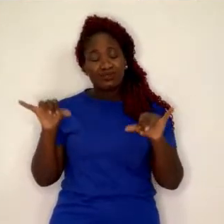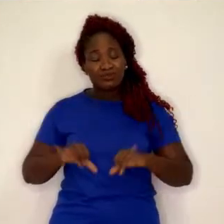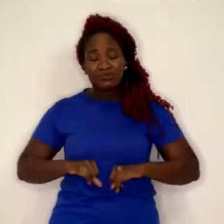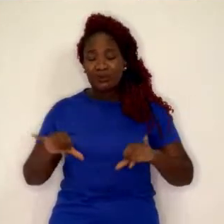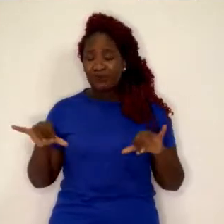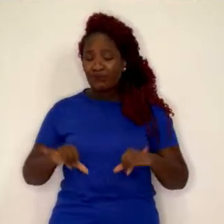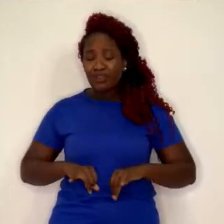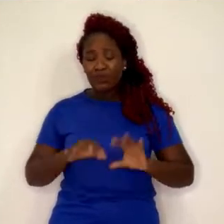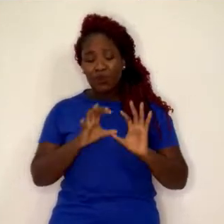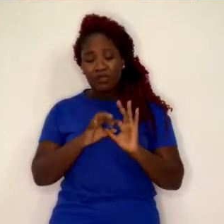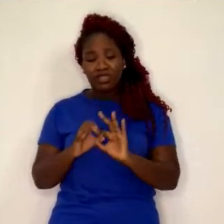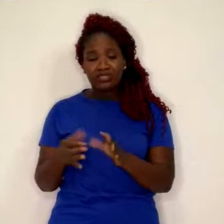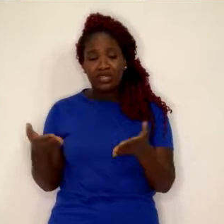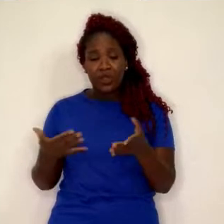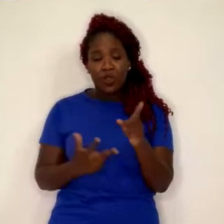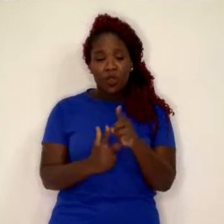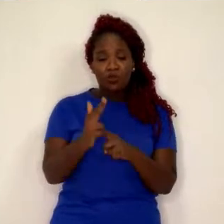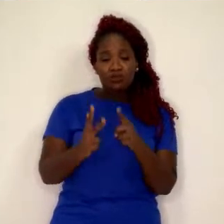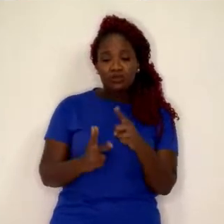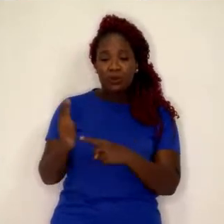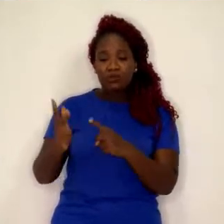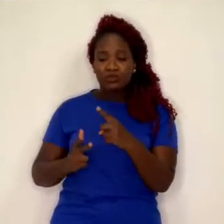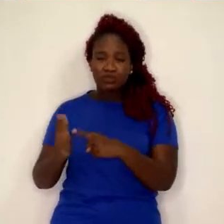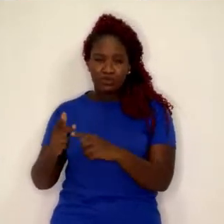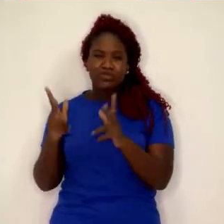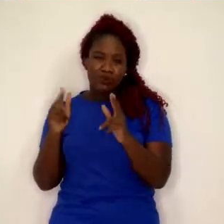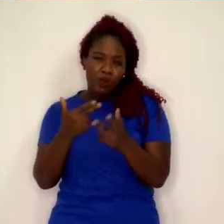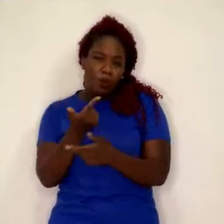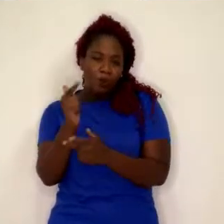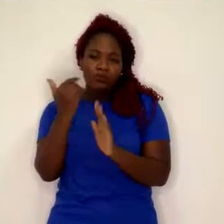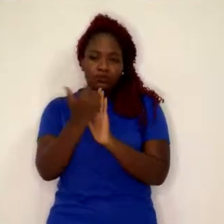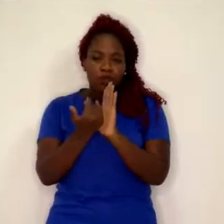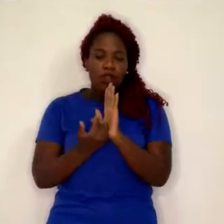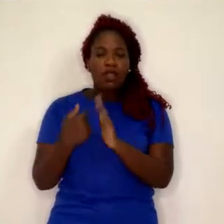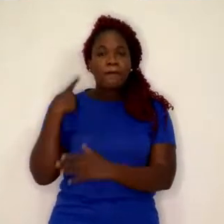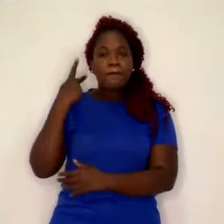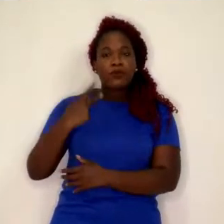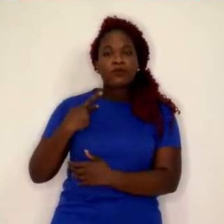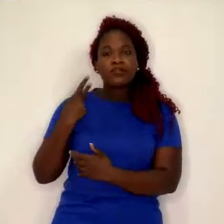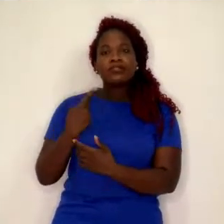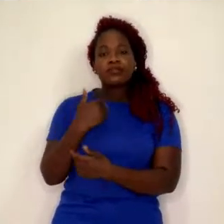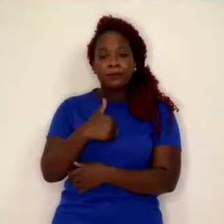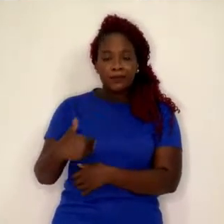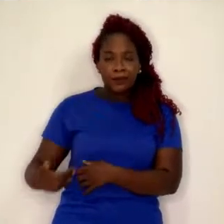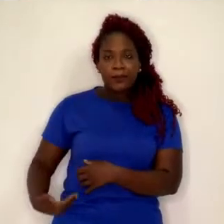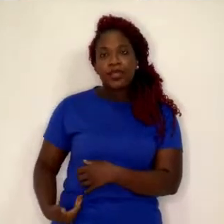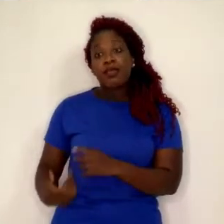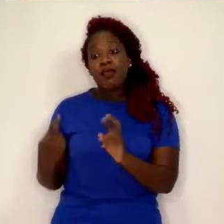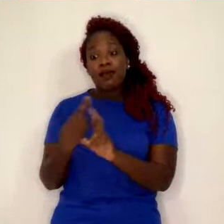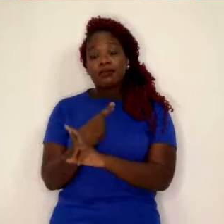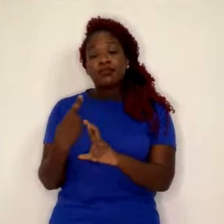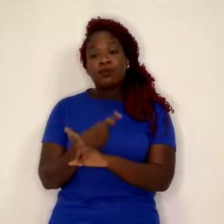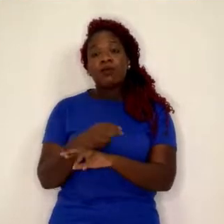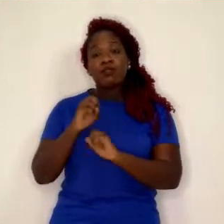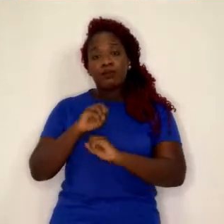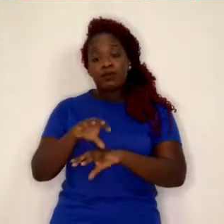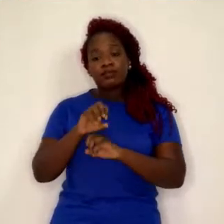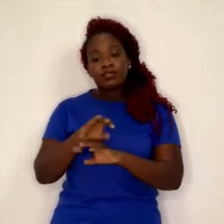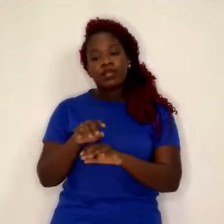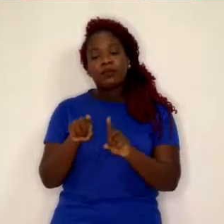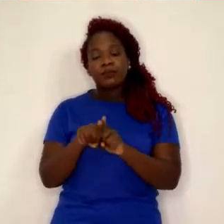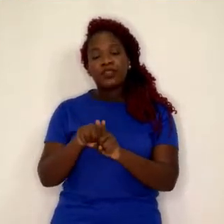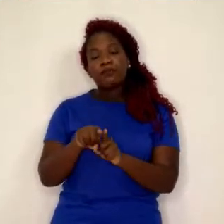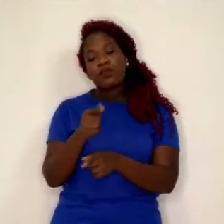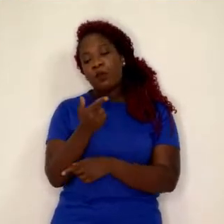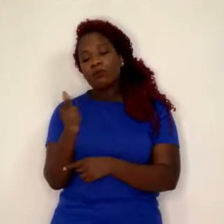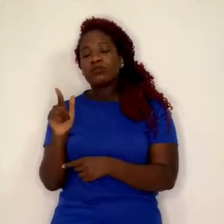it has been under attack through budget cuts, along with other public policies related